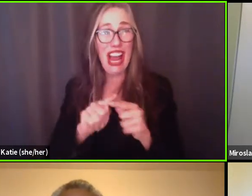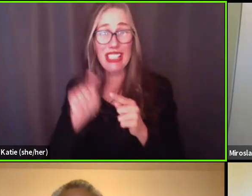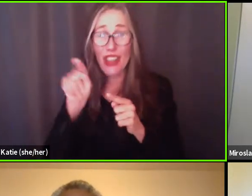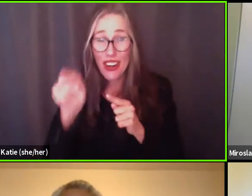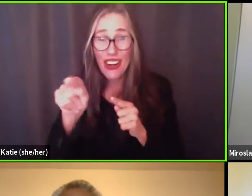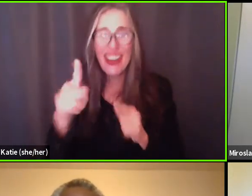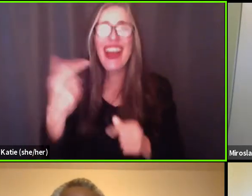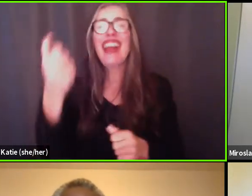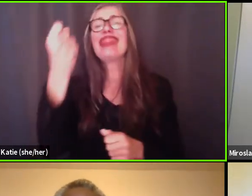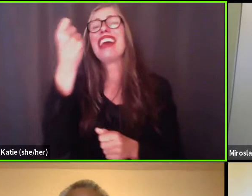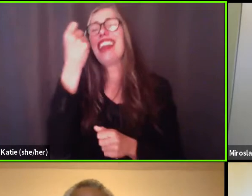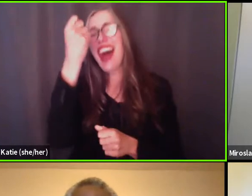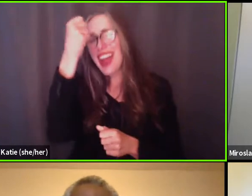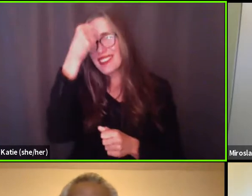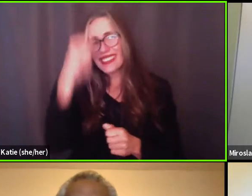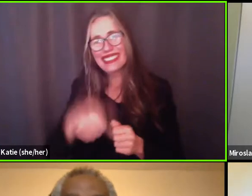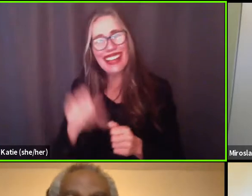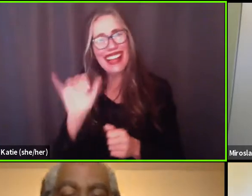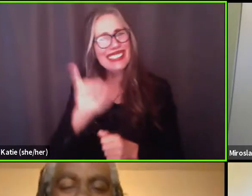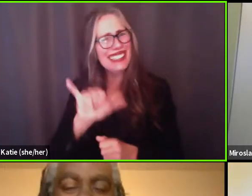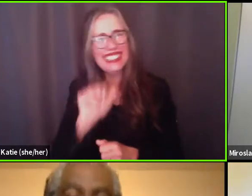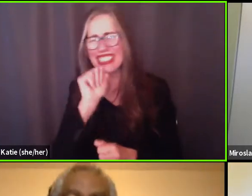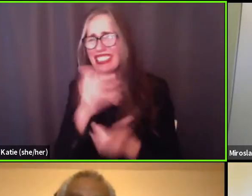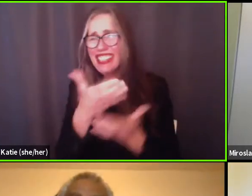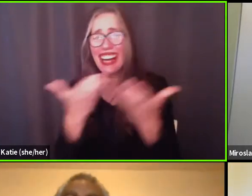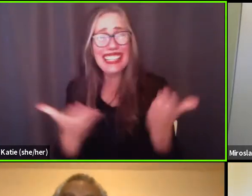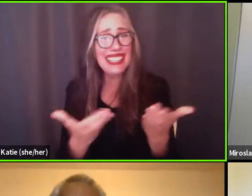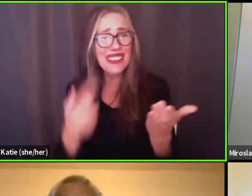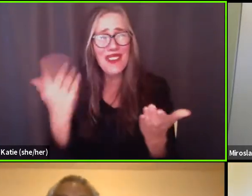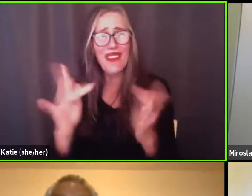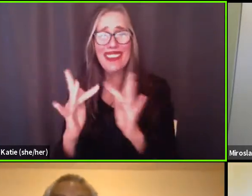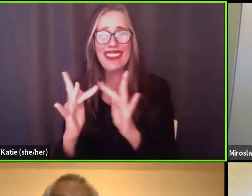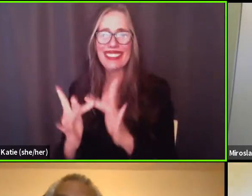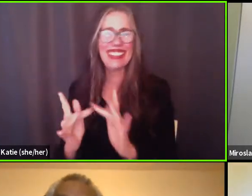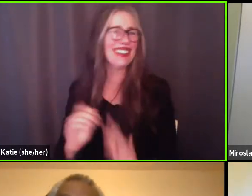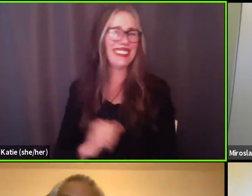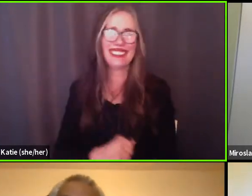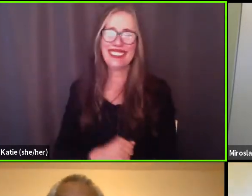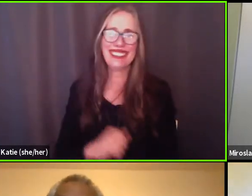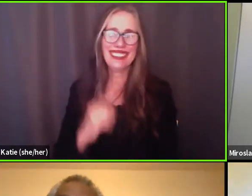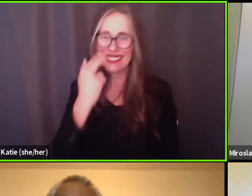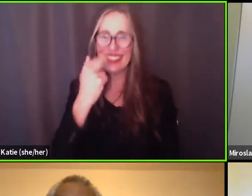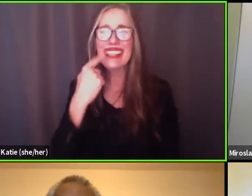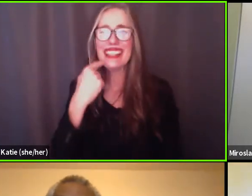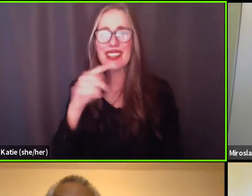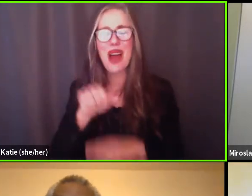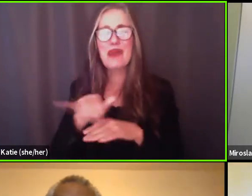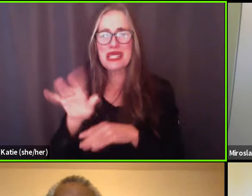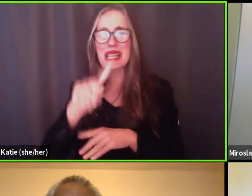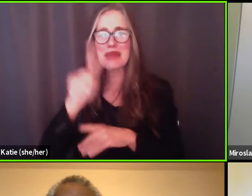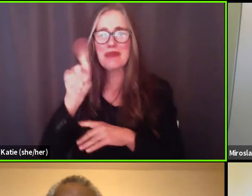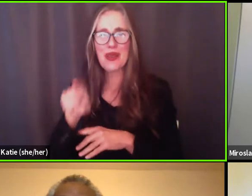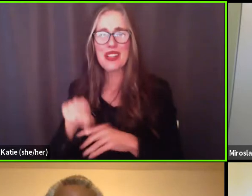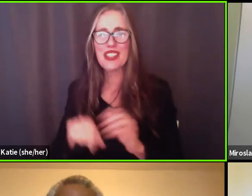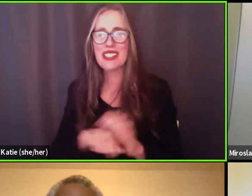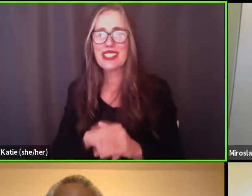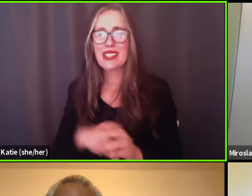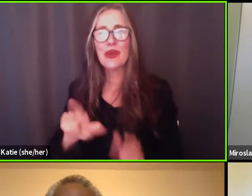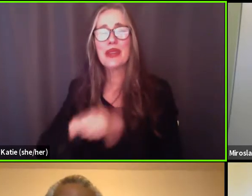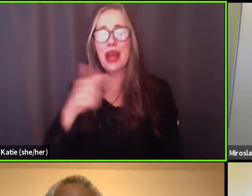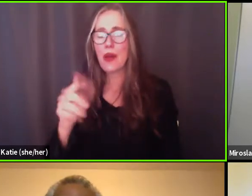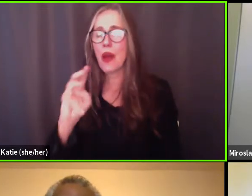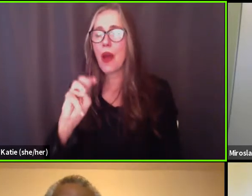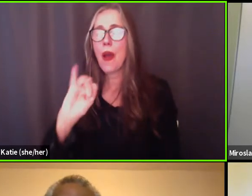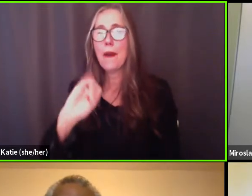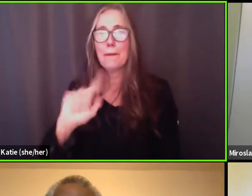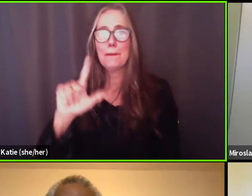um minds here who can fill us in on these so um i do believe i will turn it over to milton because i know he has this